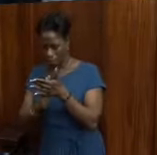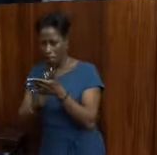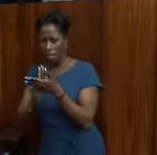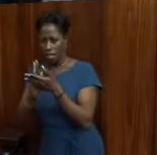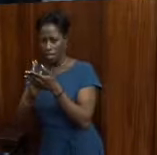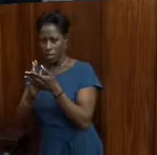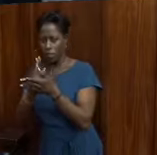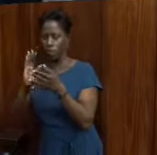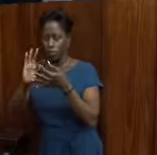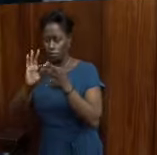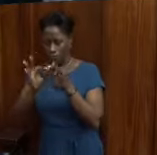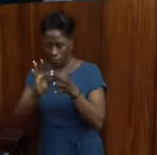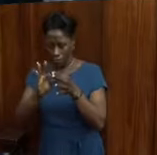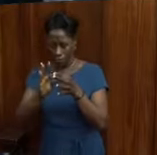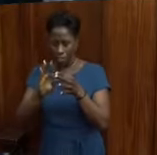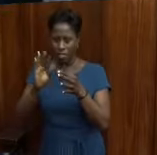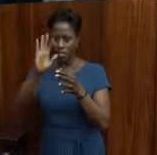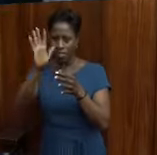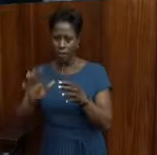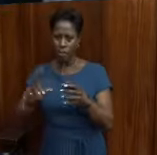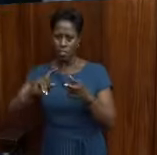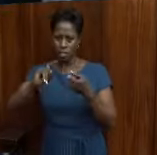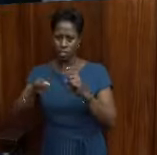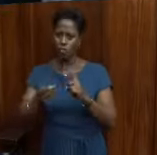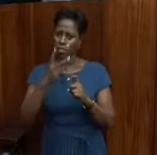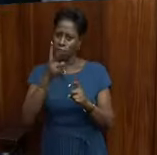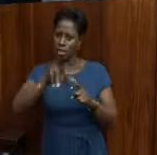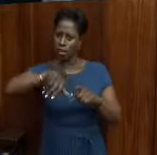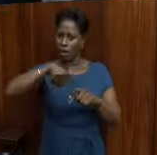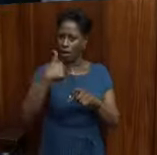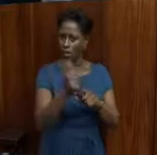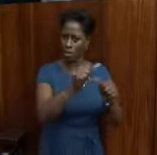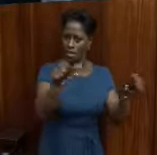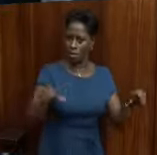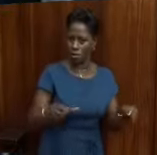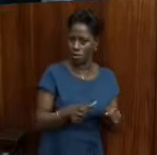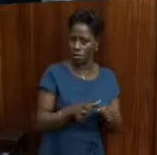climate change. Further support which focuses on climate change,